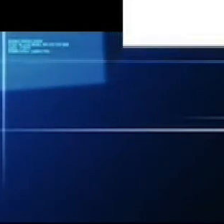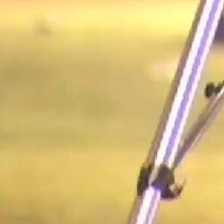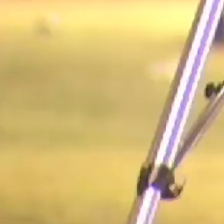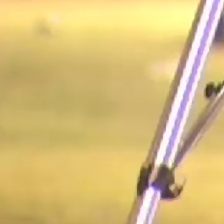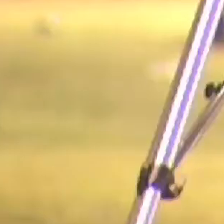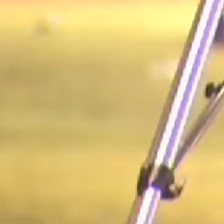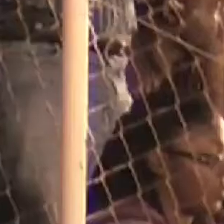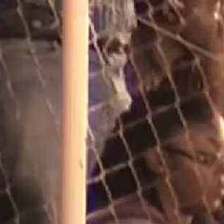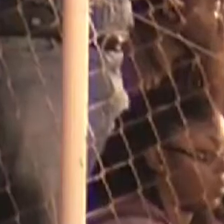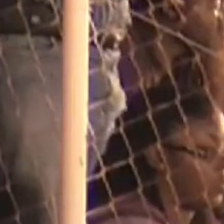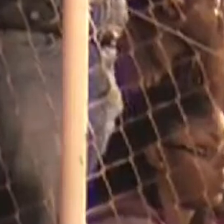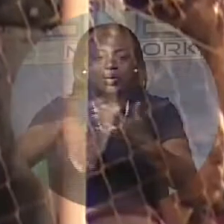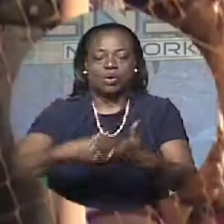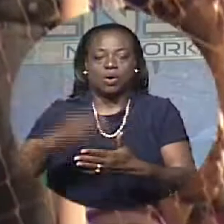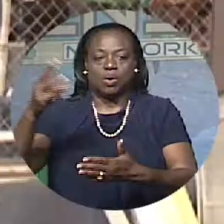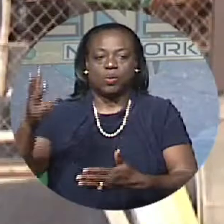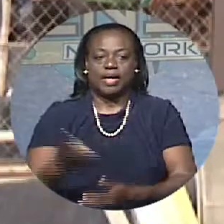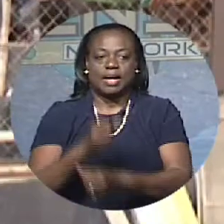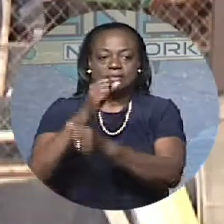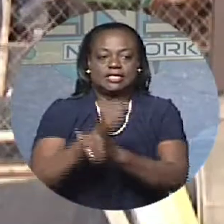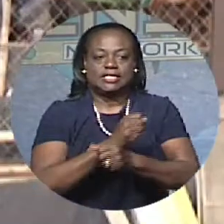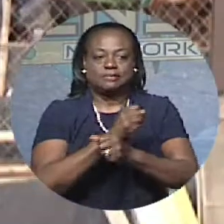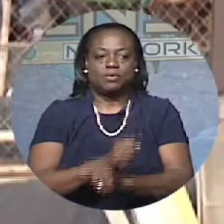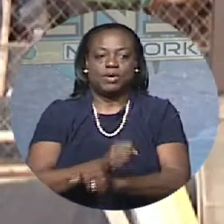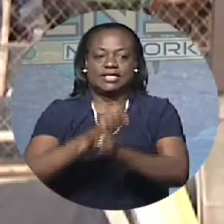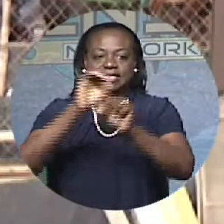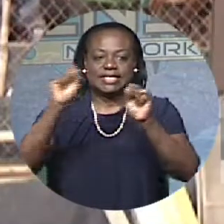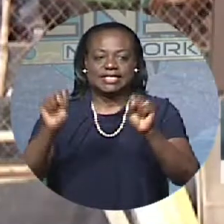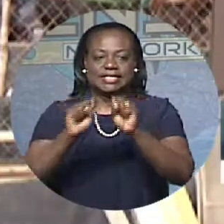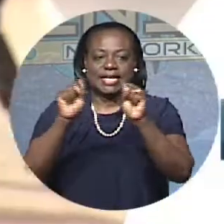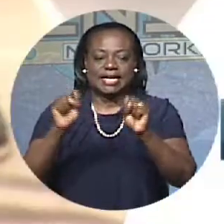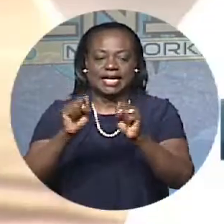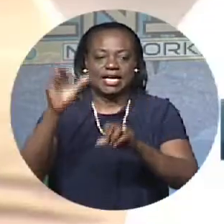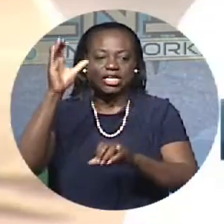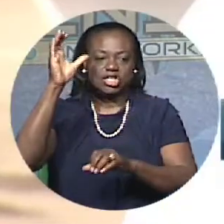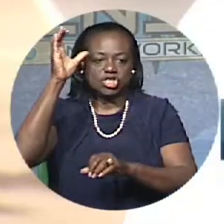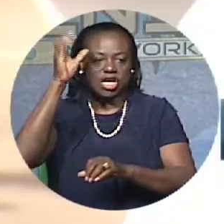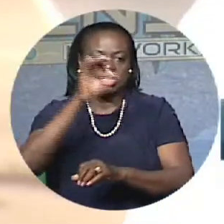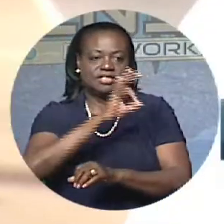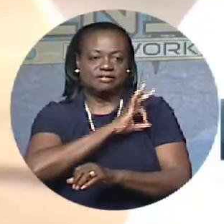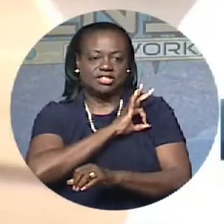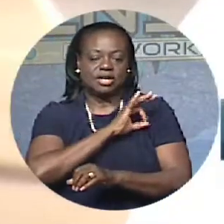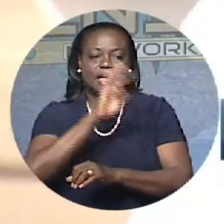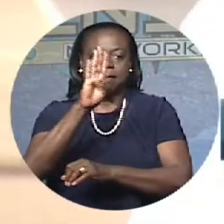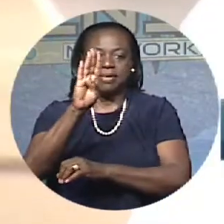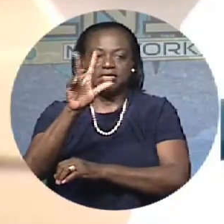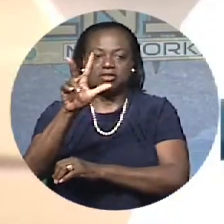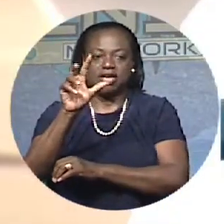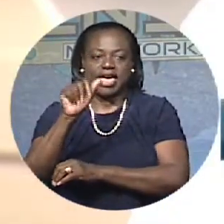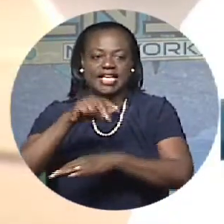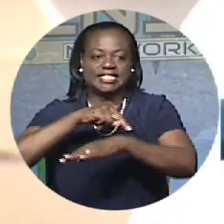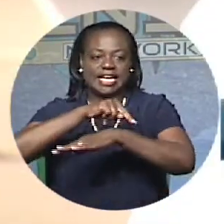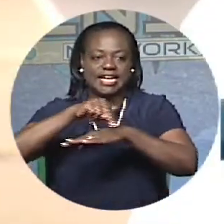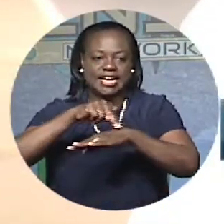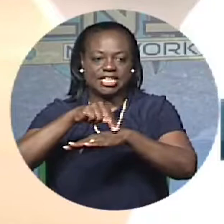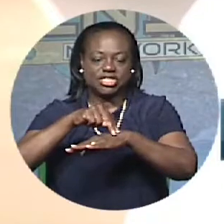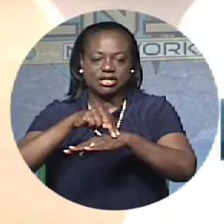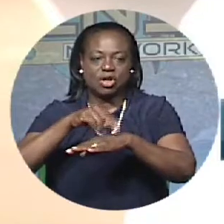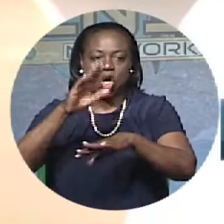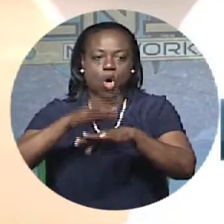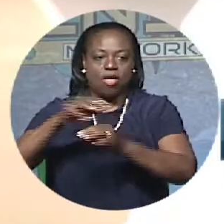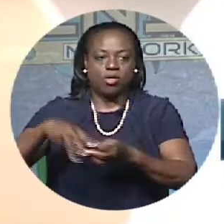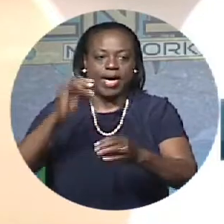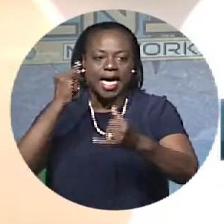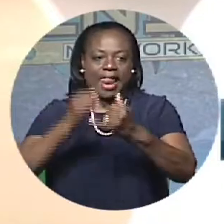Good morning, all, and welcome to Sports Saturday. I'm Charles Fisher coming to you from the GB Sports Complex. The B3A's Nationals getting underway last night.